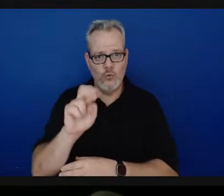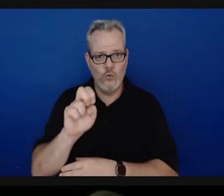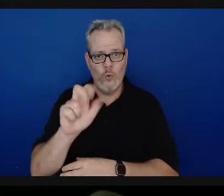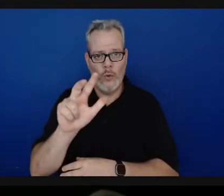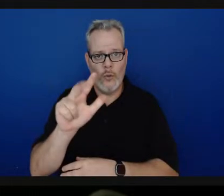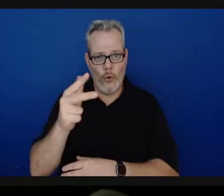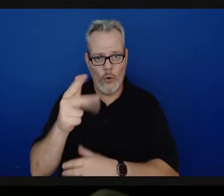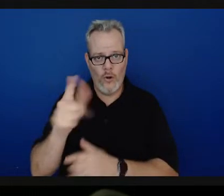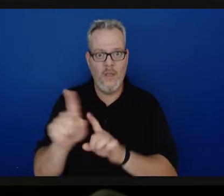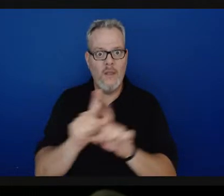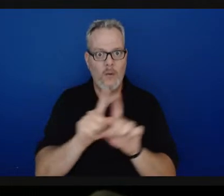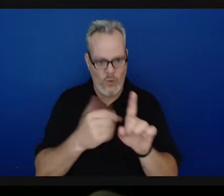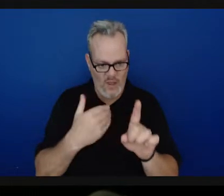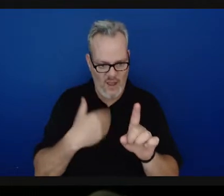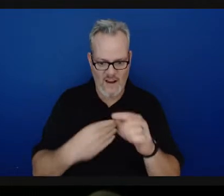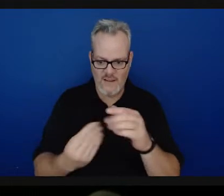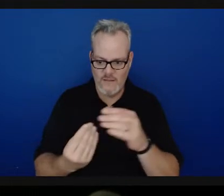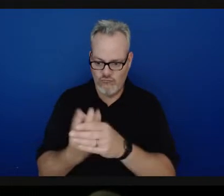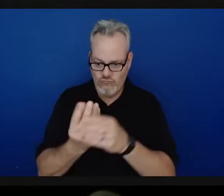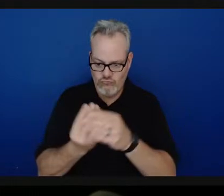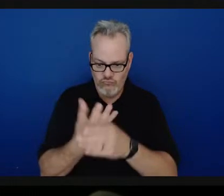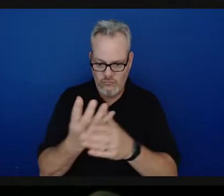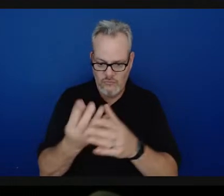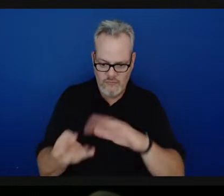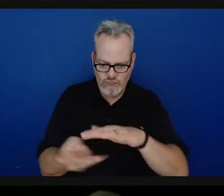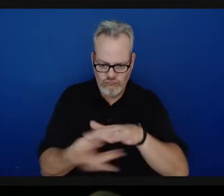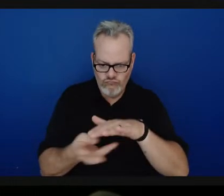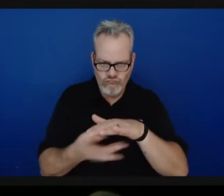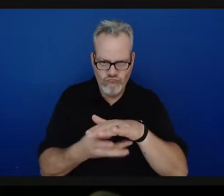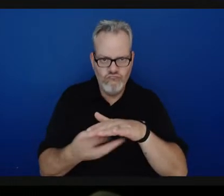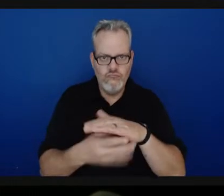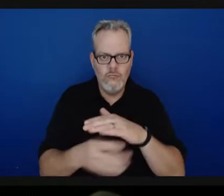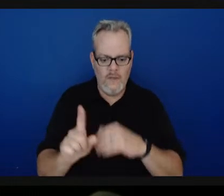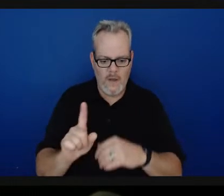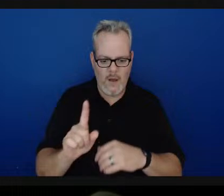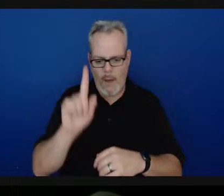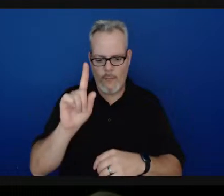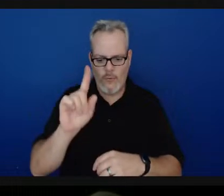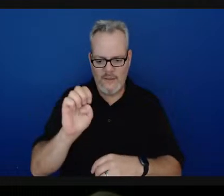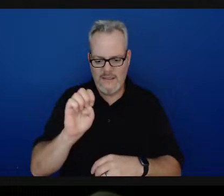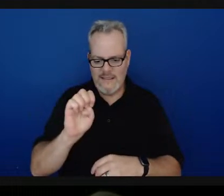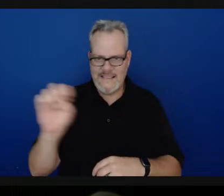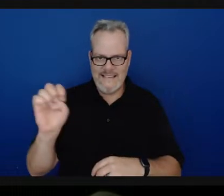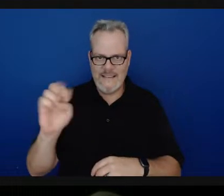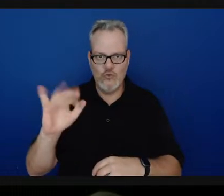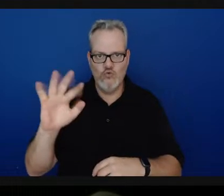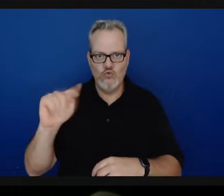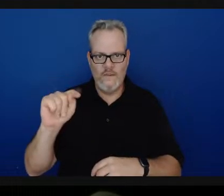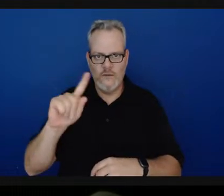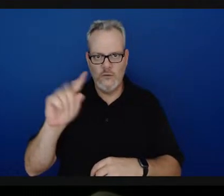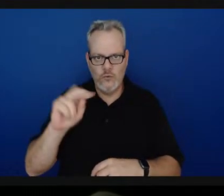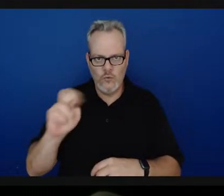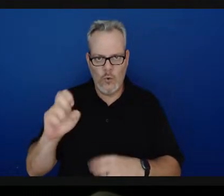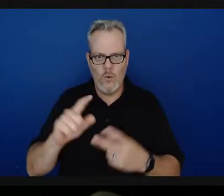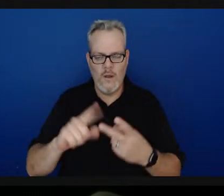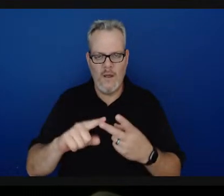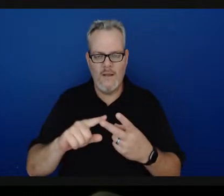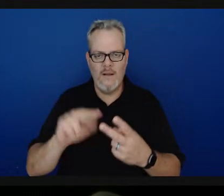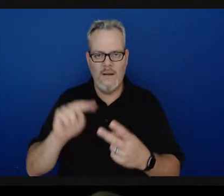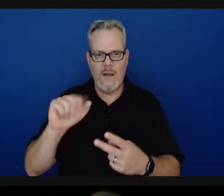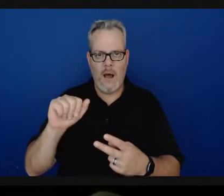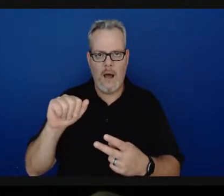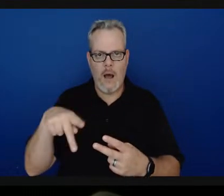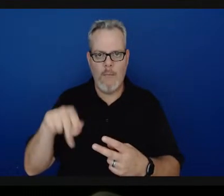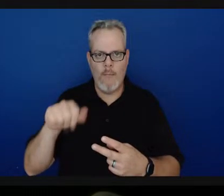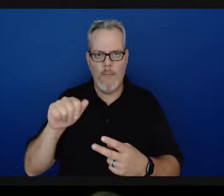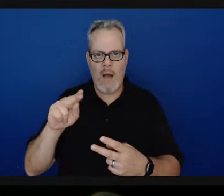had a series of intrusions into the Upper East Rift Zone and an eruption out at Nepal Crater in the Middle East Rift Zone. And then we wrapped